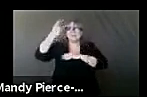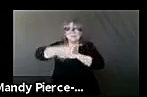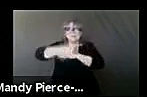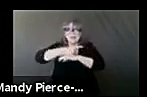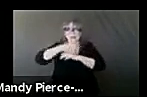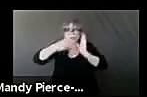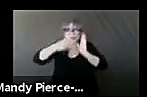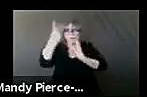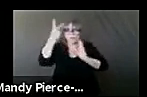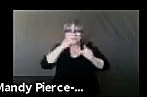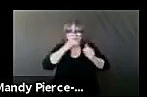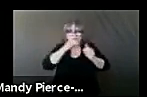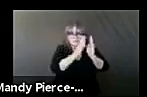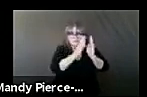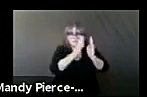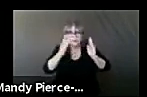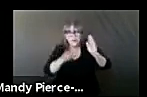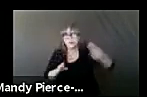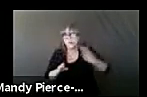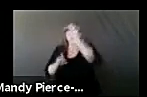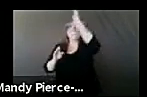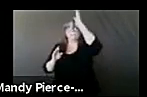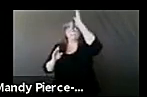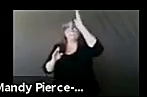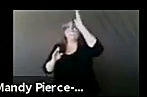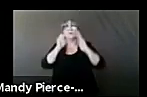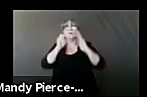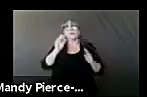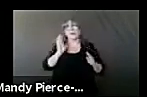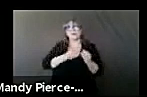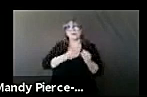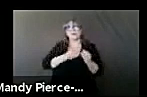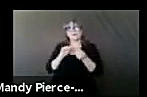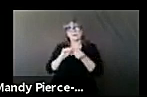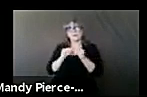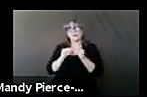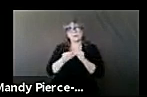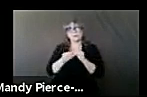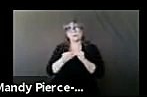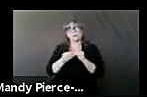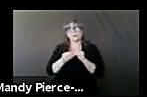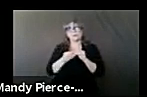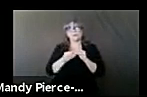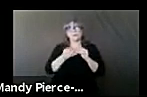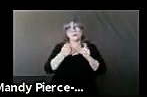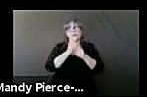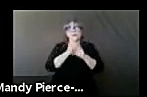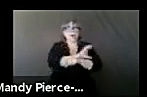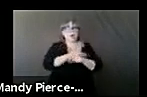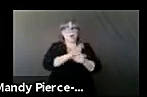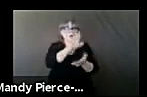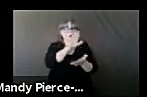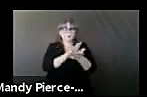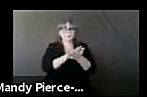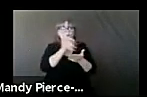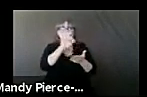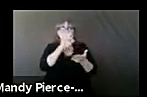Our data and the modeling data being led by the Colorado School of Public Health show us that the early social distancing